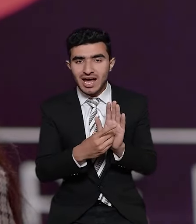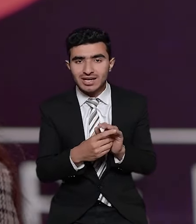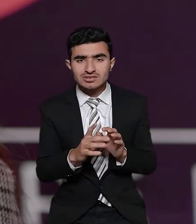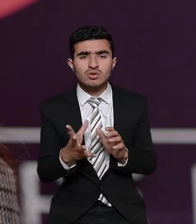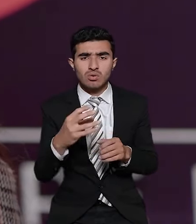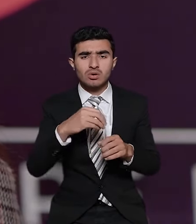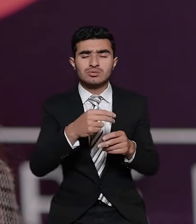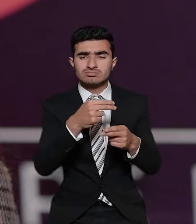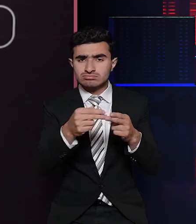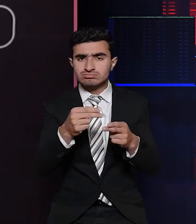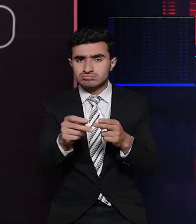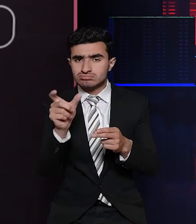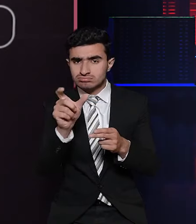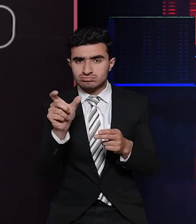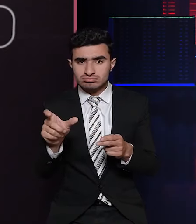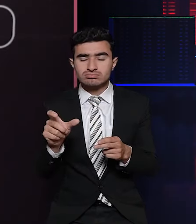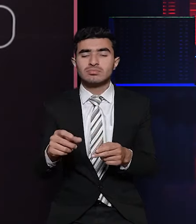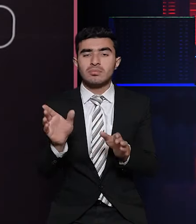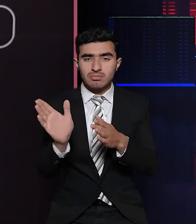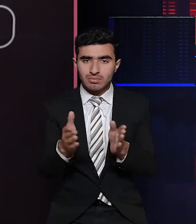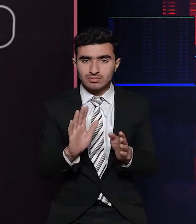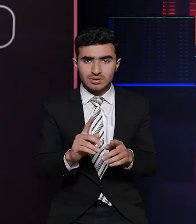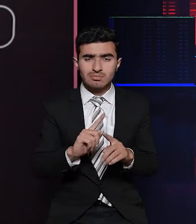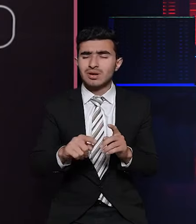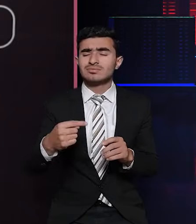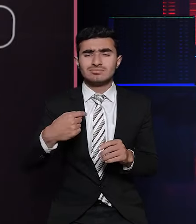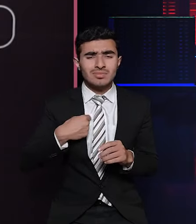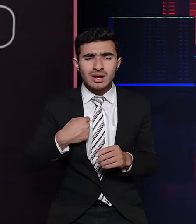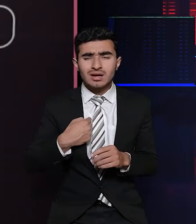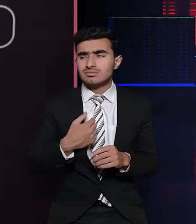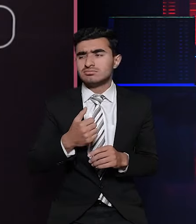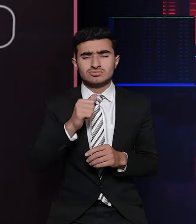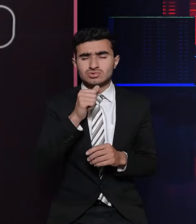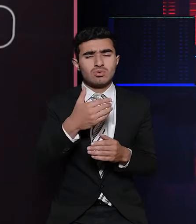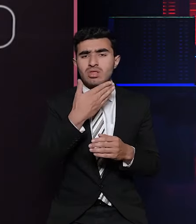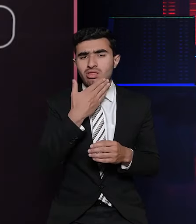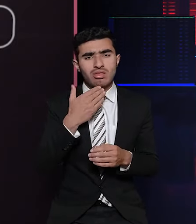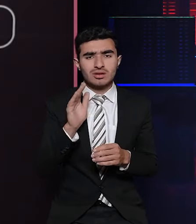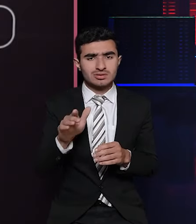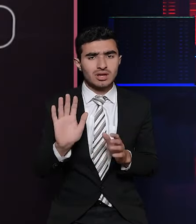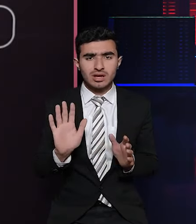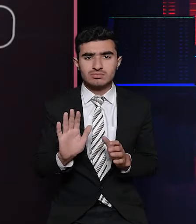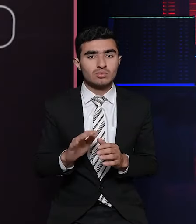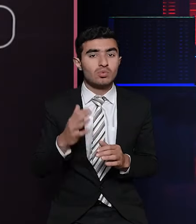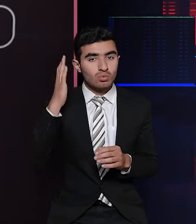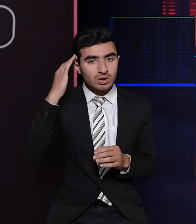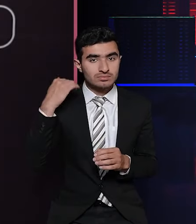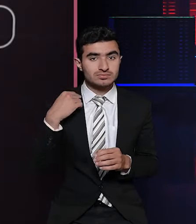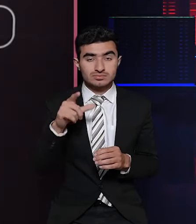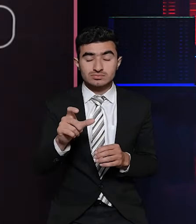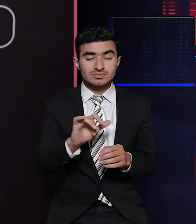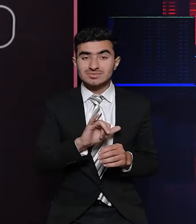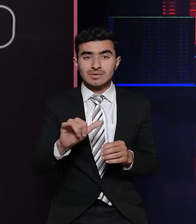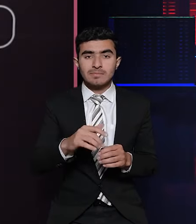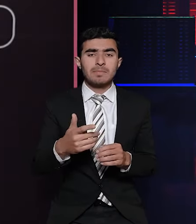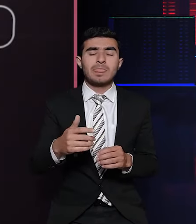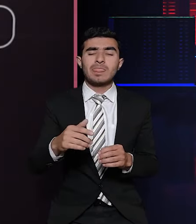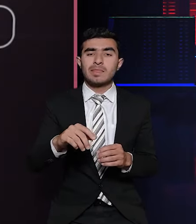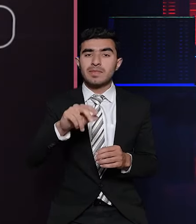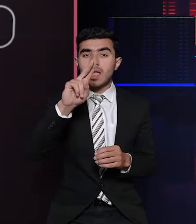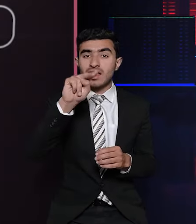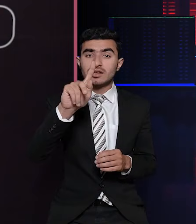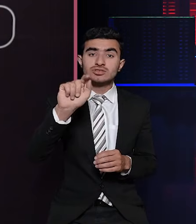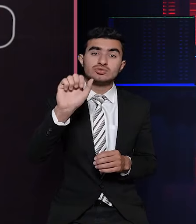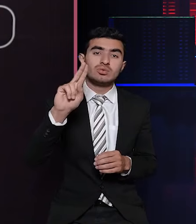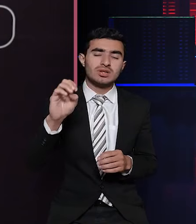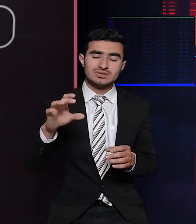don't like any of these sort of diets, and because I find them to be very extreme in nature. I believe in a